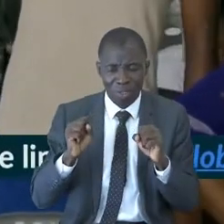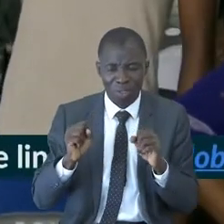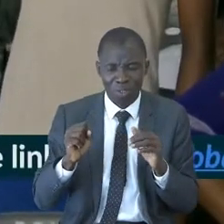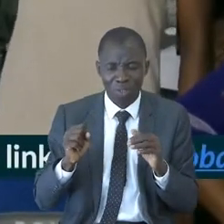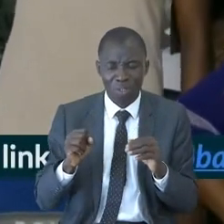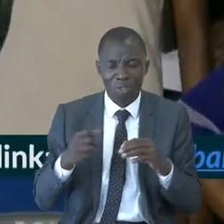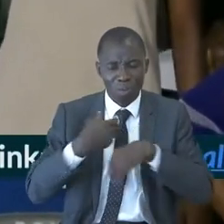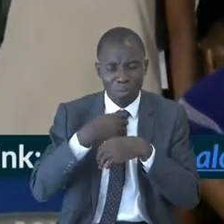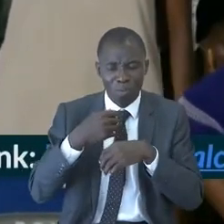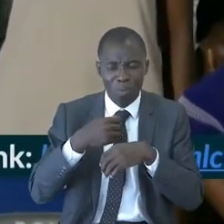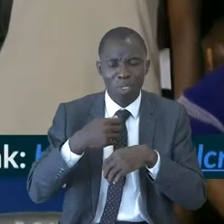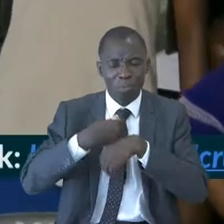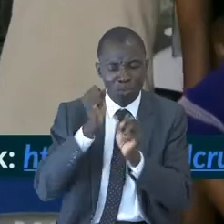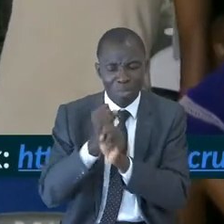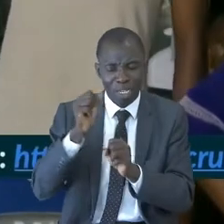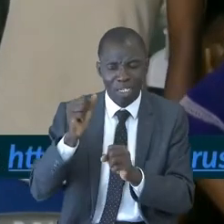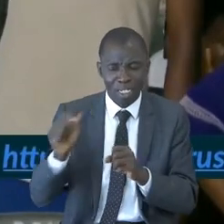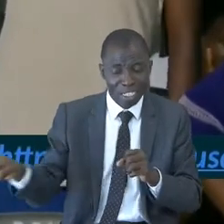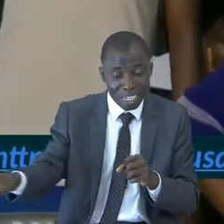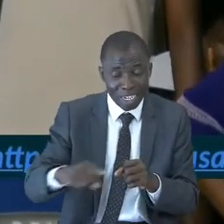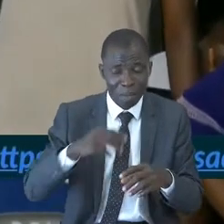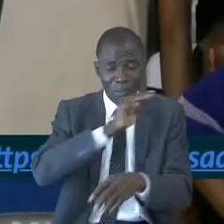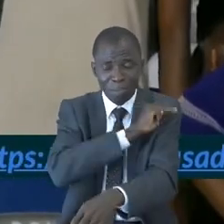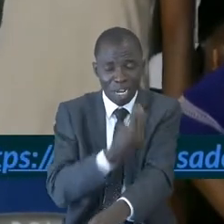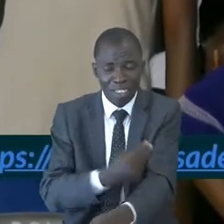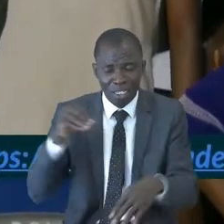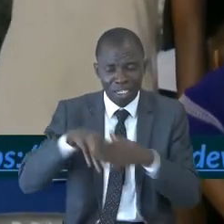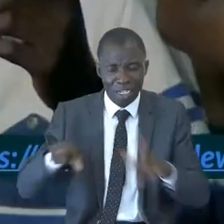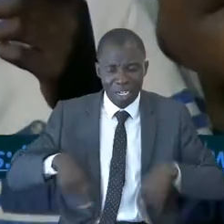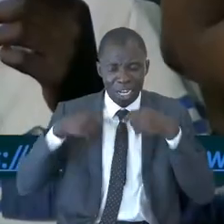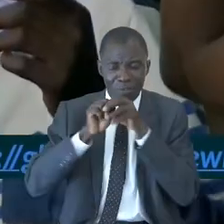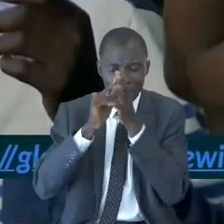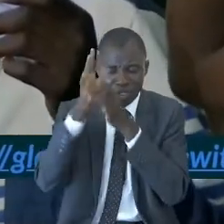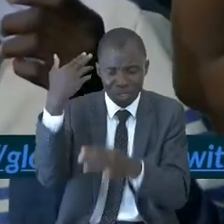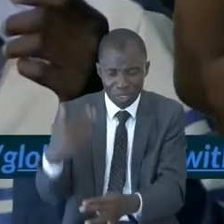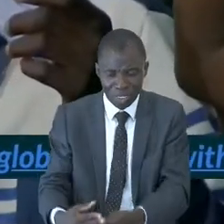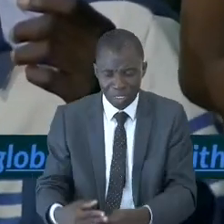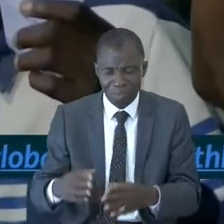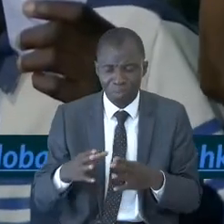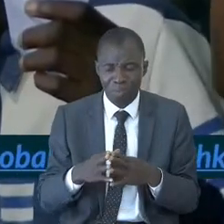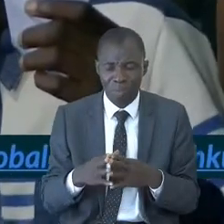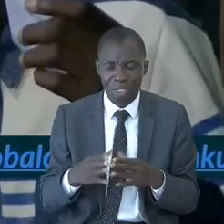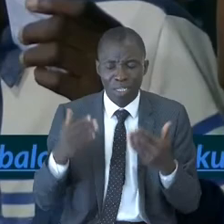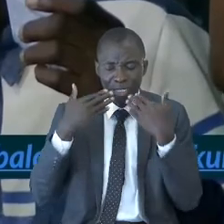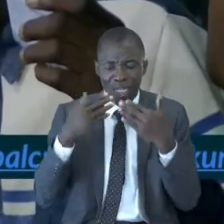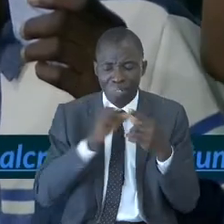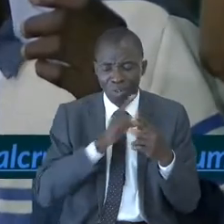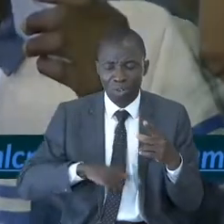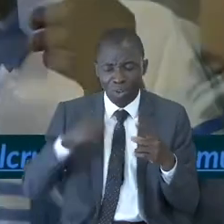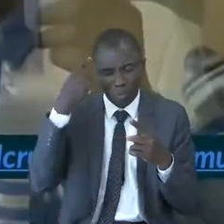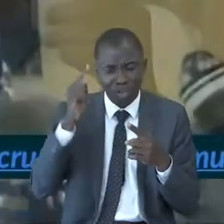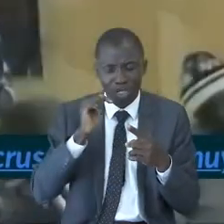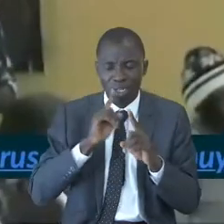them mighty in life in Jesus' name. Thank you, Lord, for the